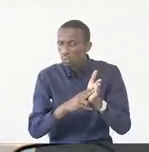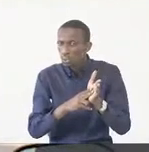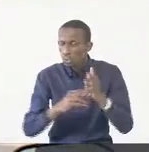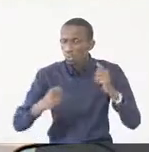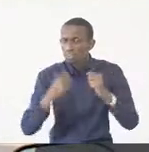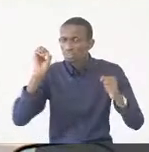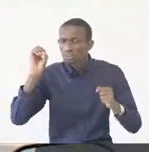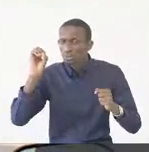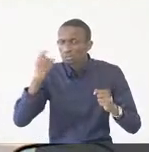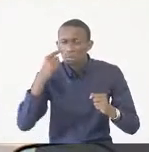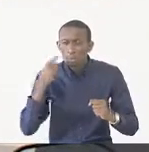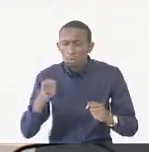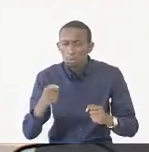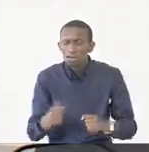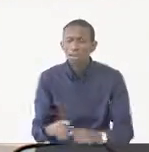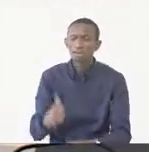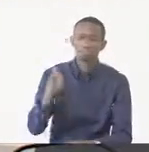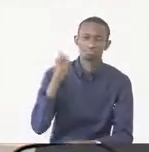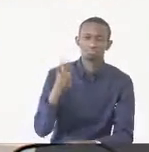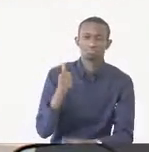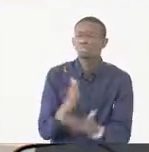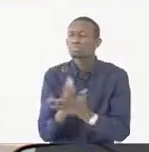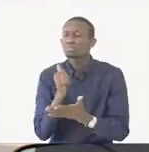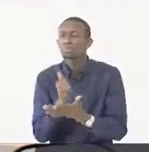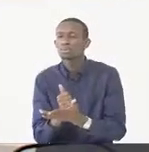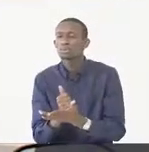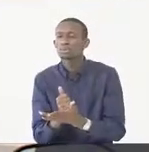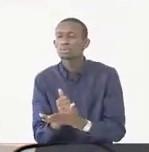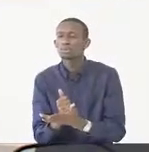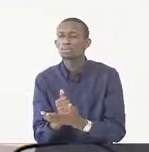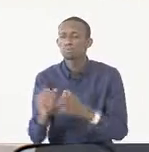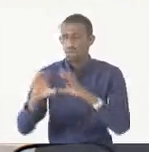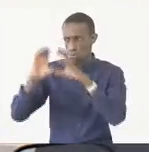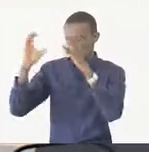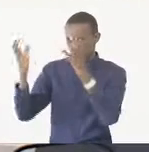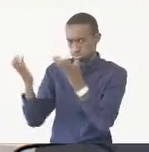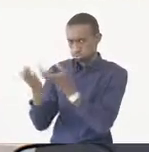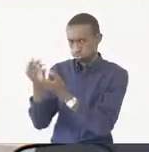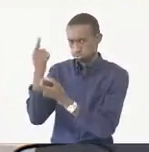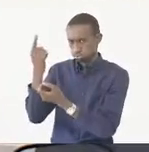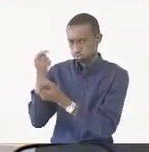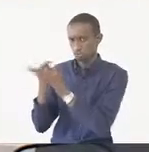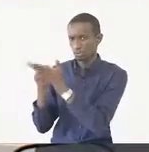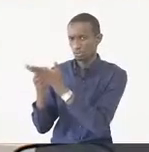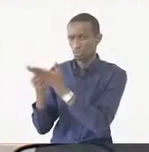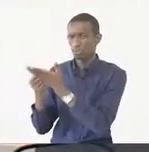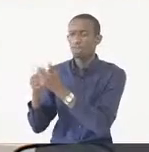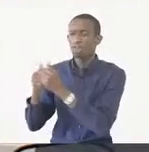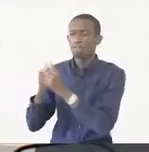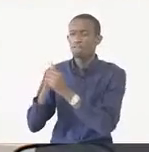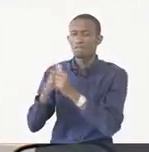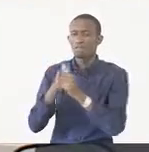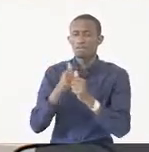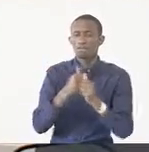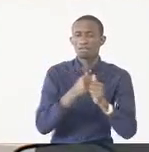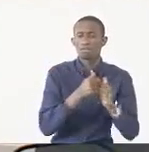you see that? That's good, because this Bar 1 is following only the x-axis, and